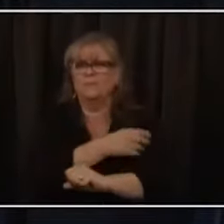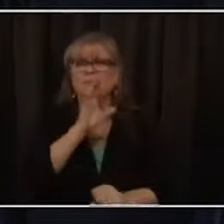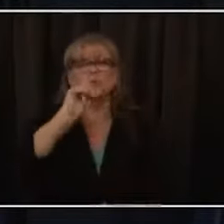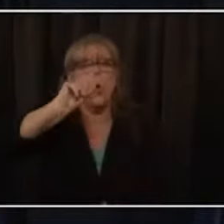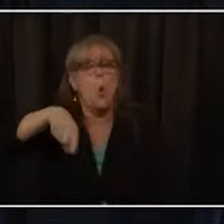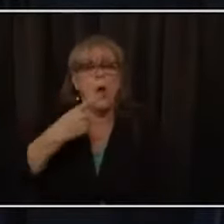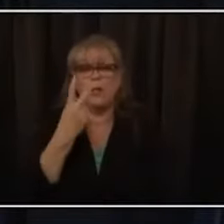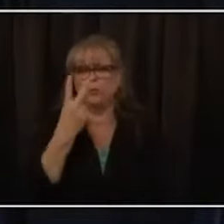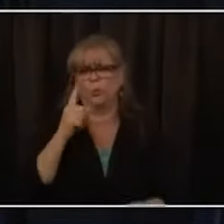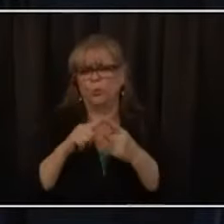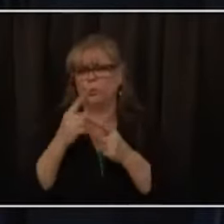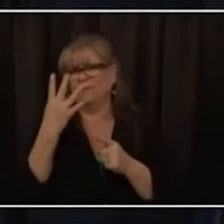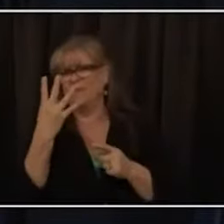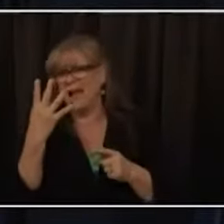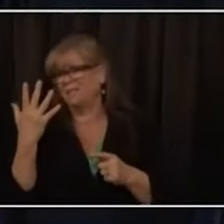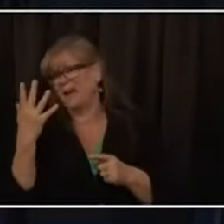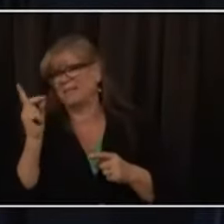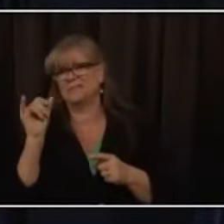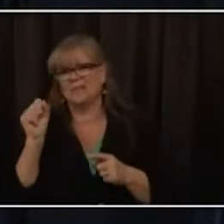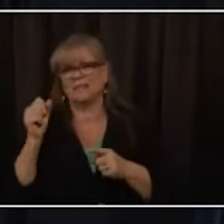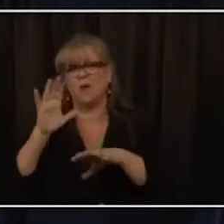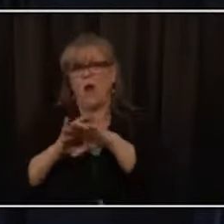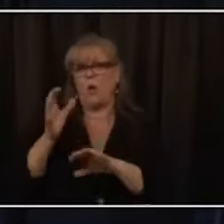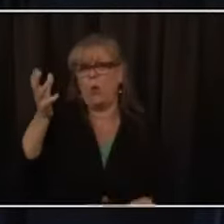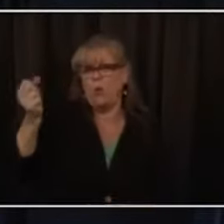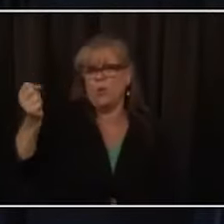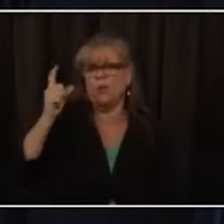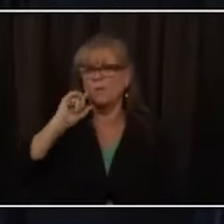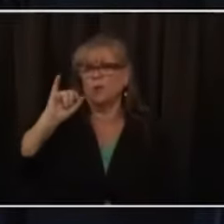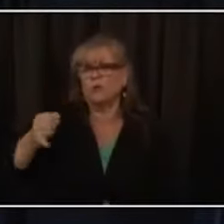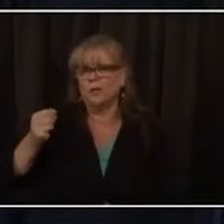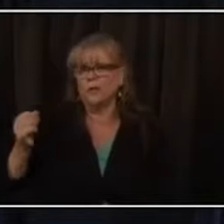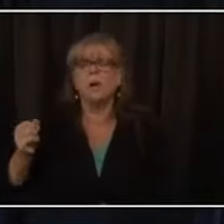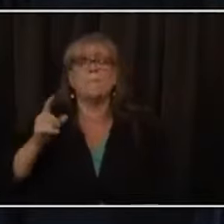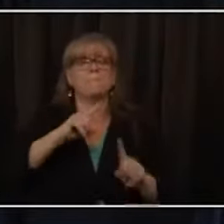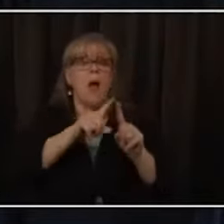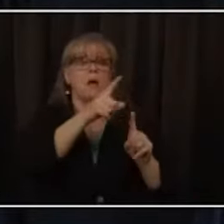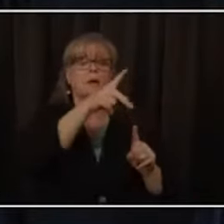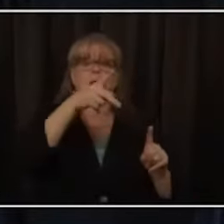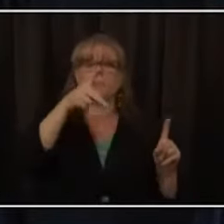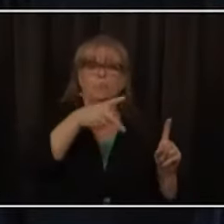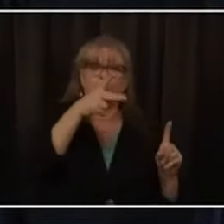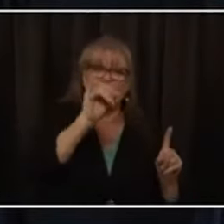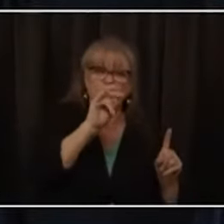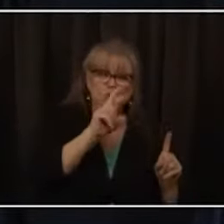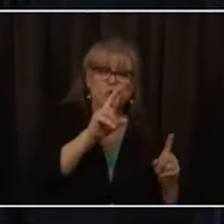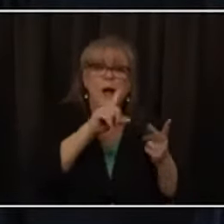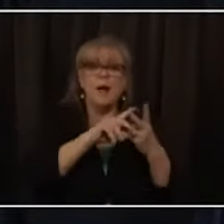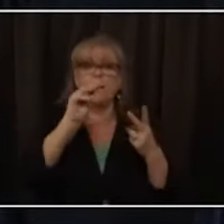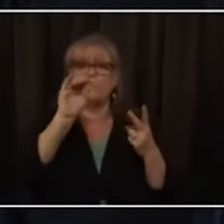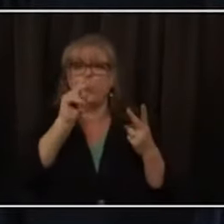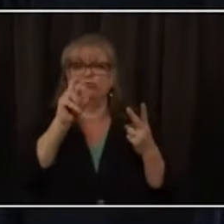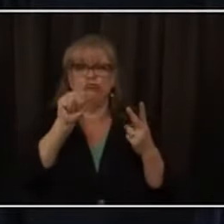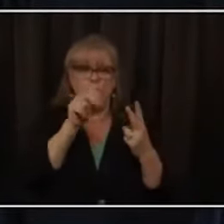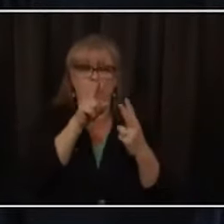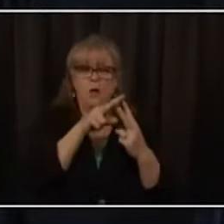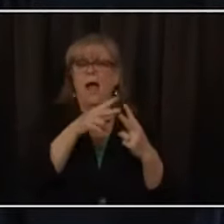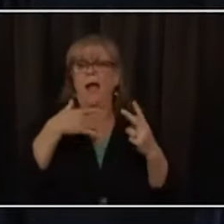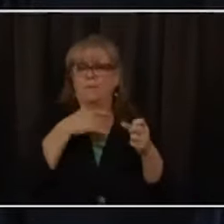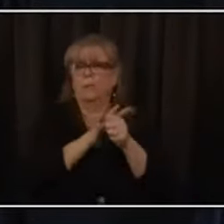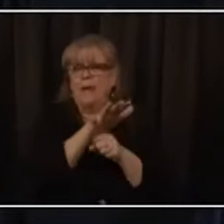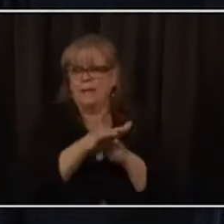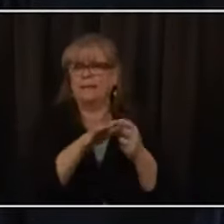I'm confident in saying that we have the supply of Moderna and Pfizer and would then be able to resume J&J, that it will not impact